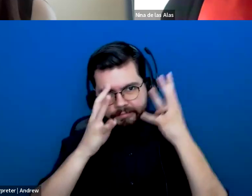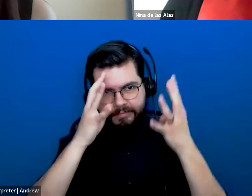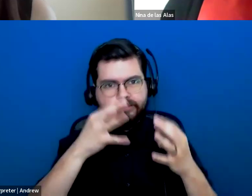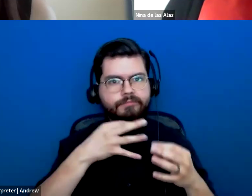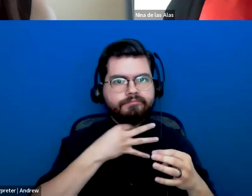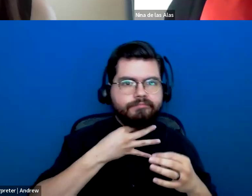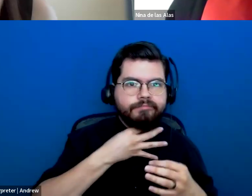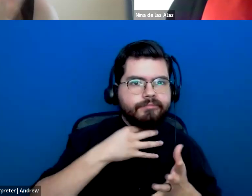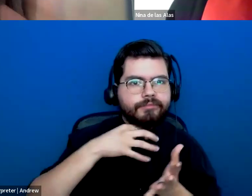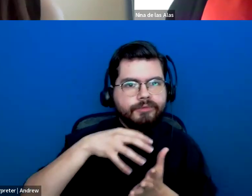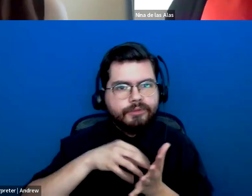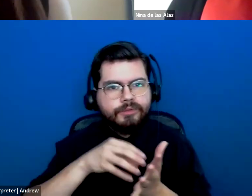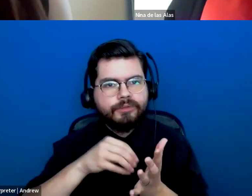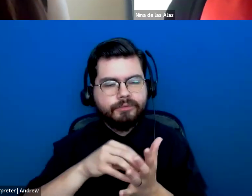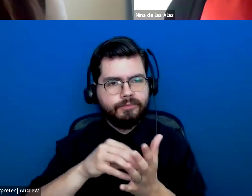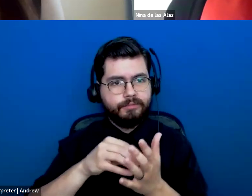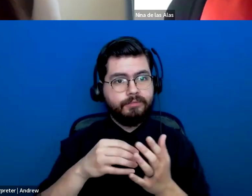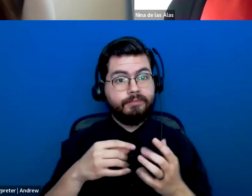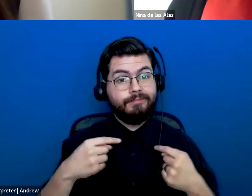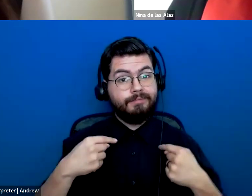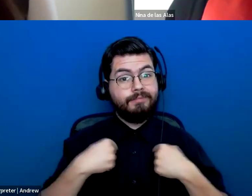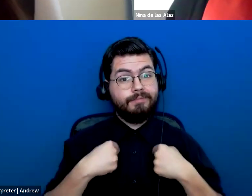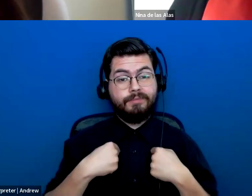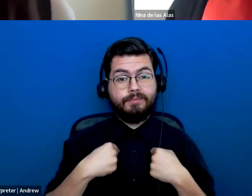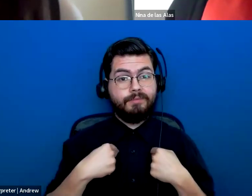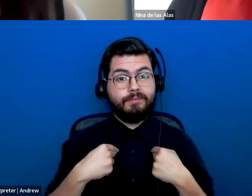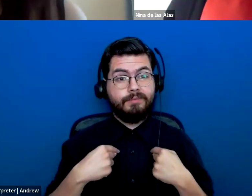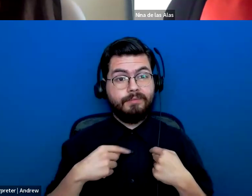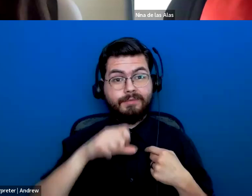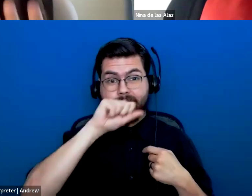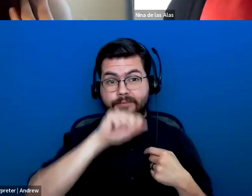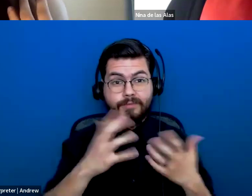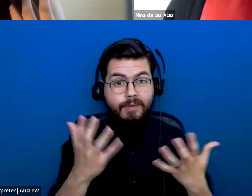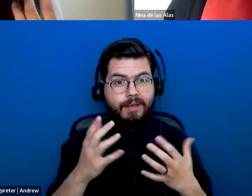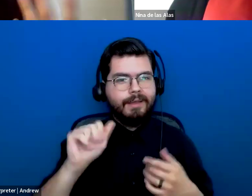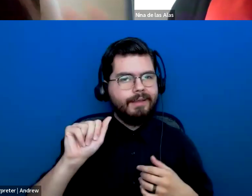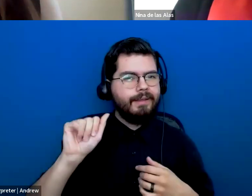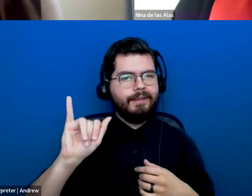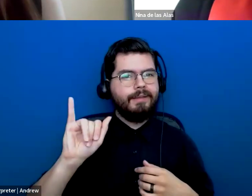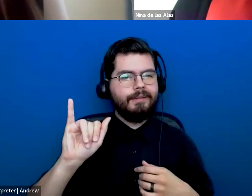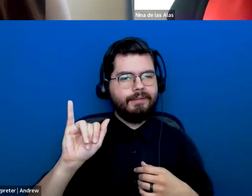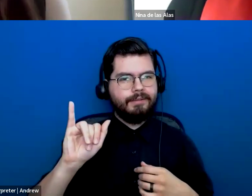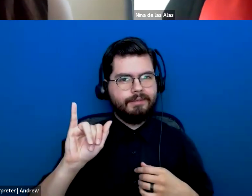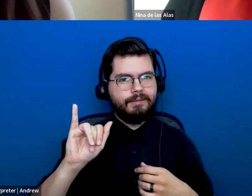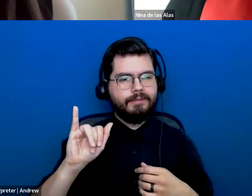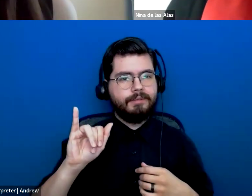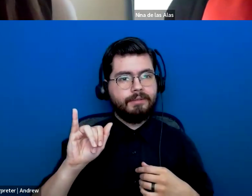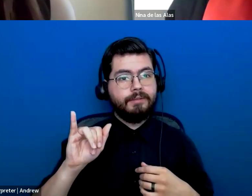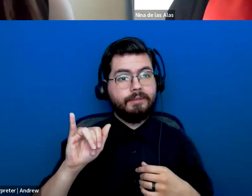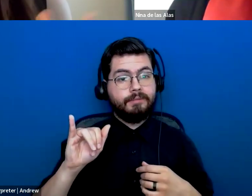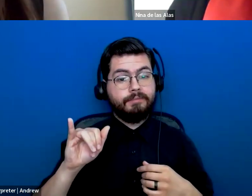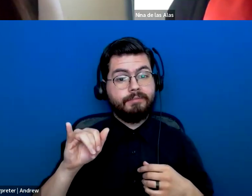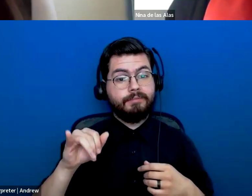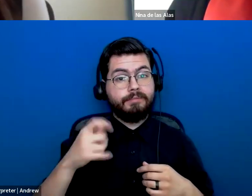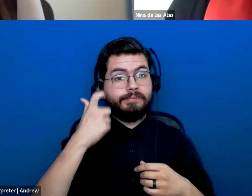because because I'm a big fan of AI. Because I so in this